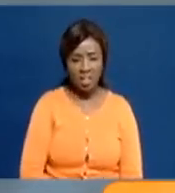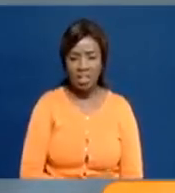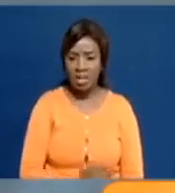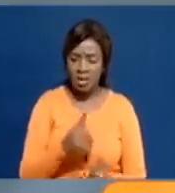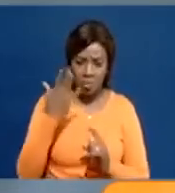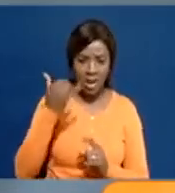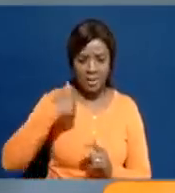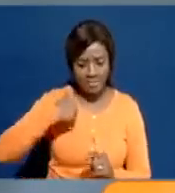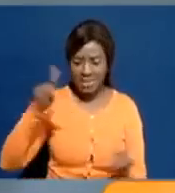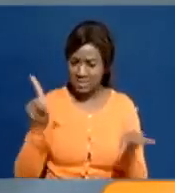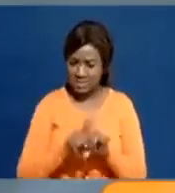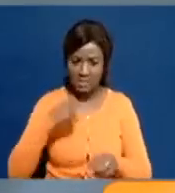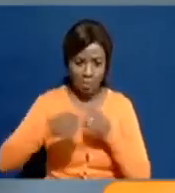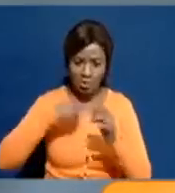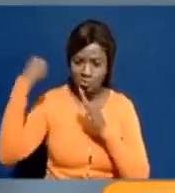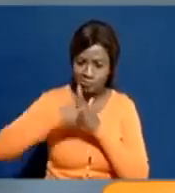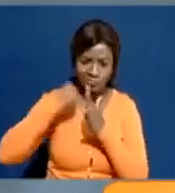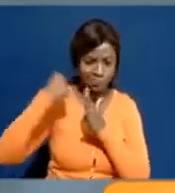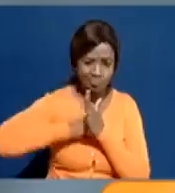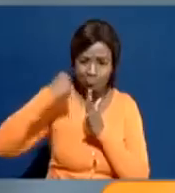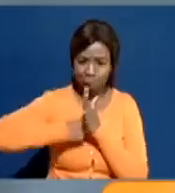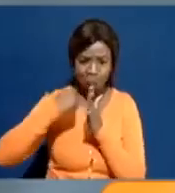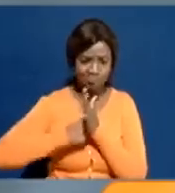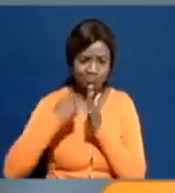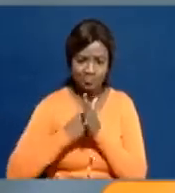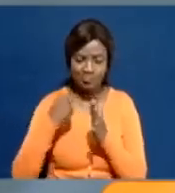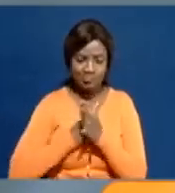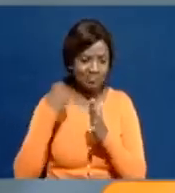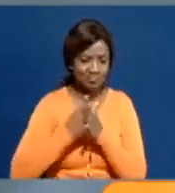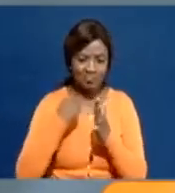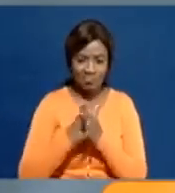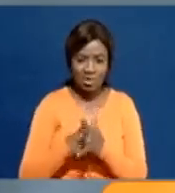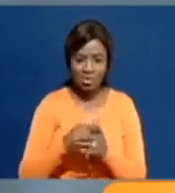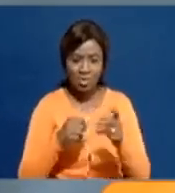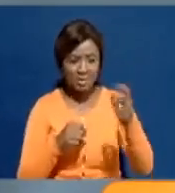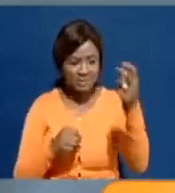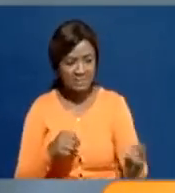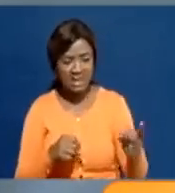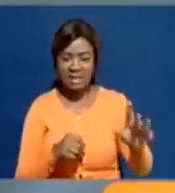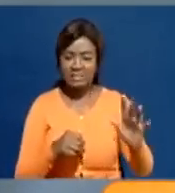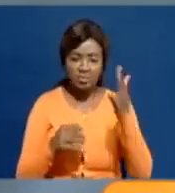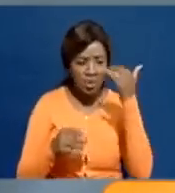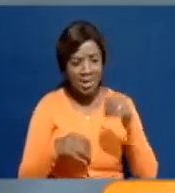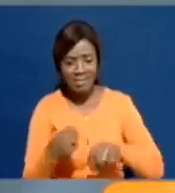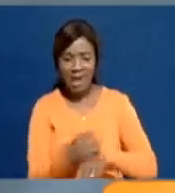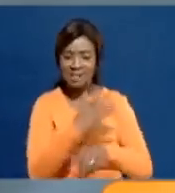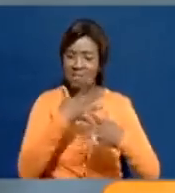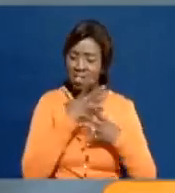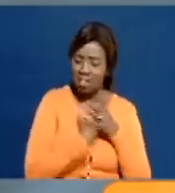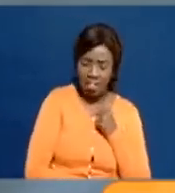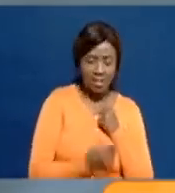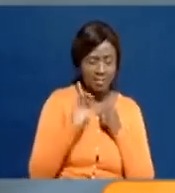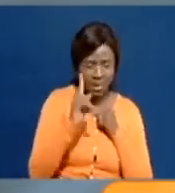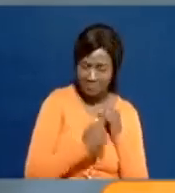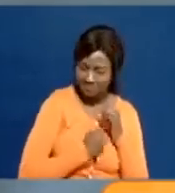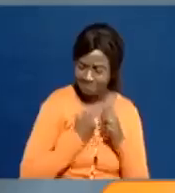warrior, as Richard says it rightfully. Mm-hmm. You're in the battlefield. So every cancer death diminishes you. So you have to try and work